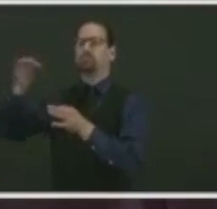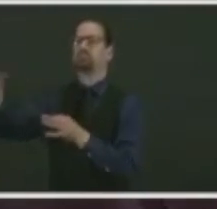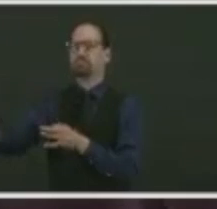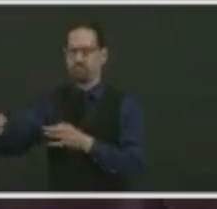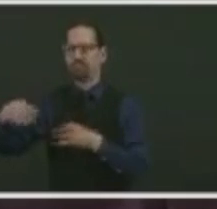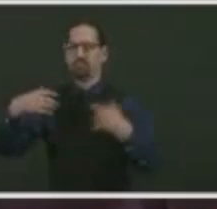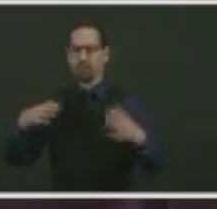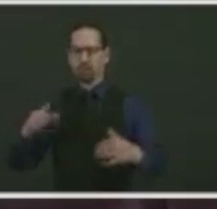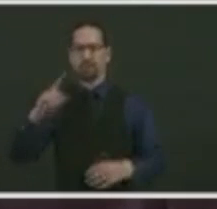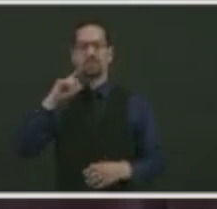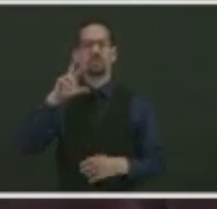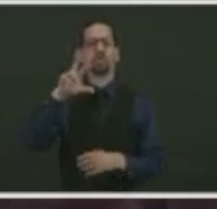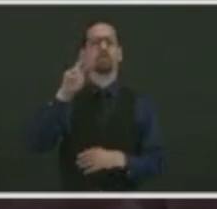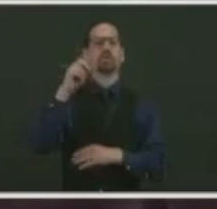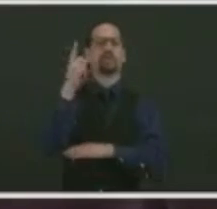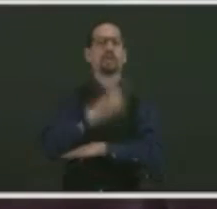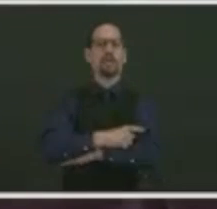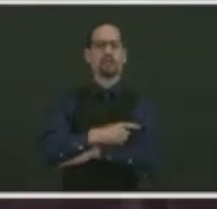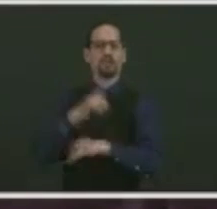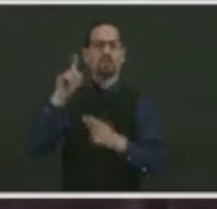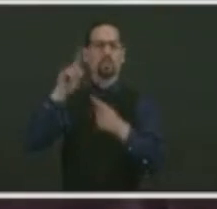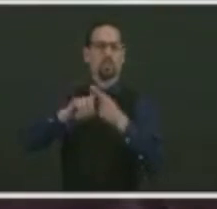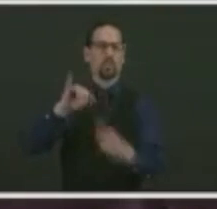30th, and the advocates have